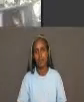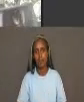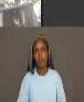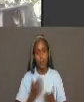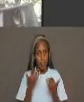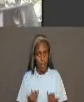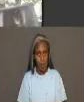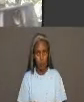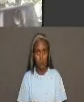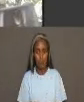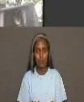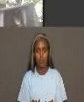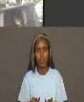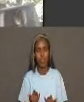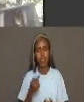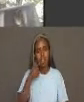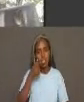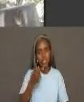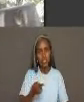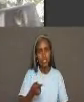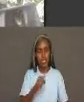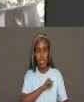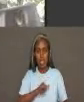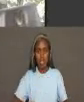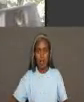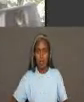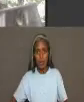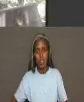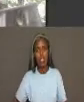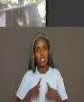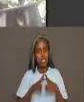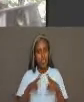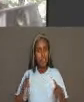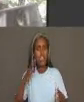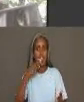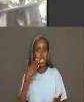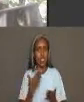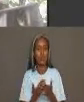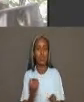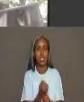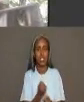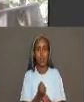Now, let us say that Emmanuel is very good at his job.